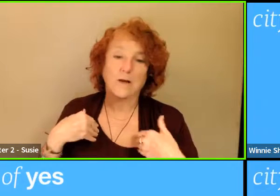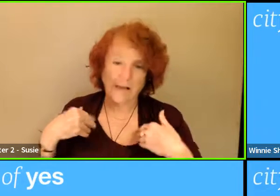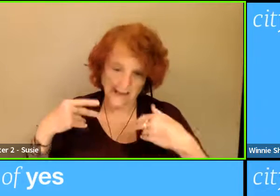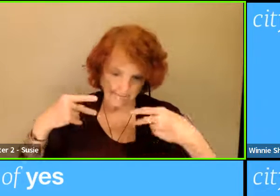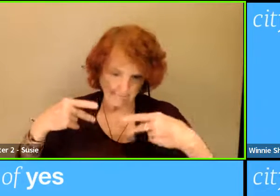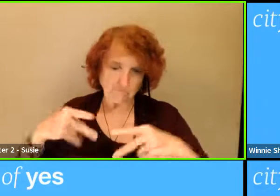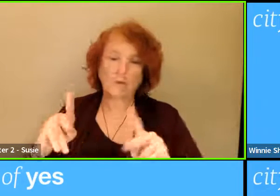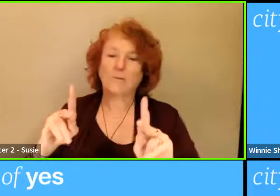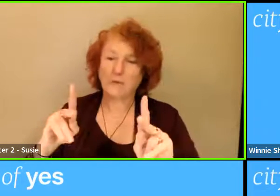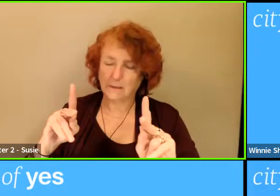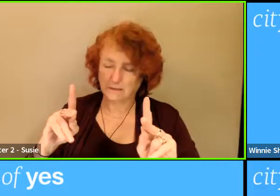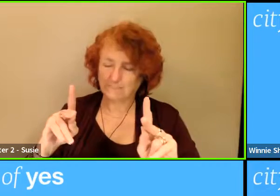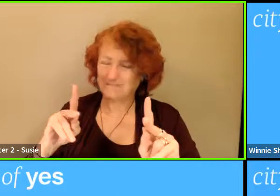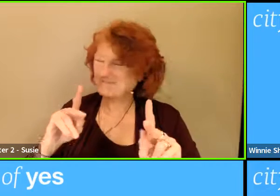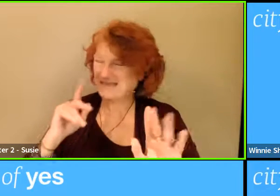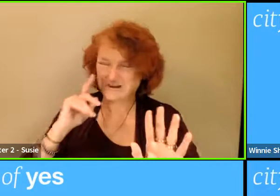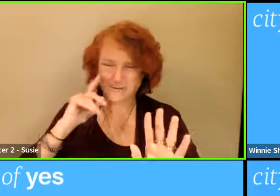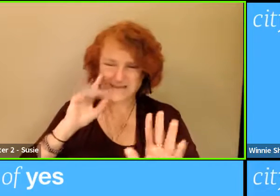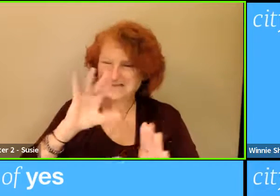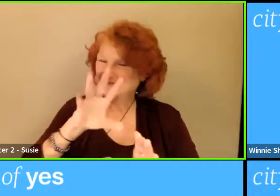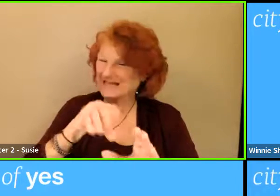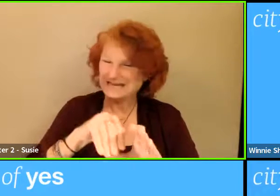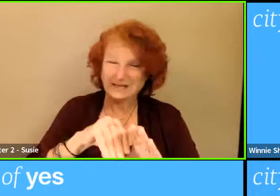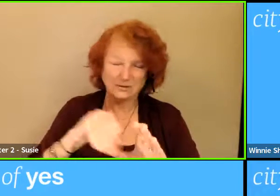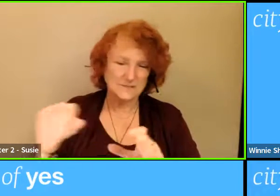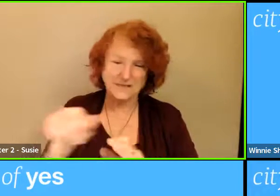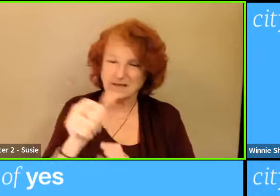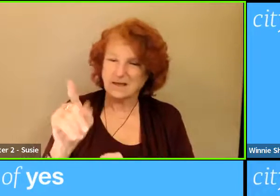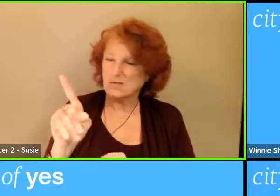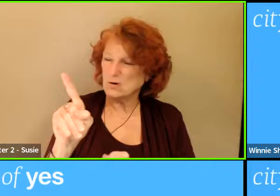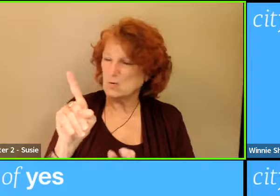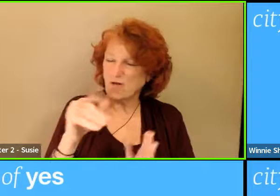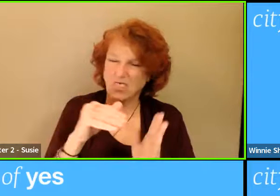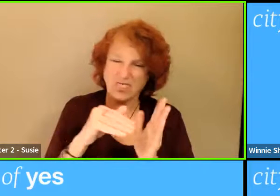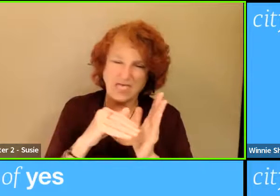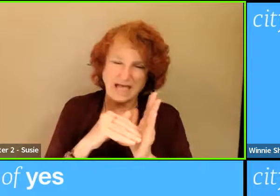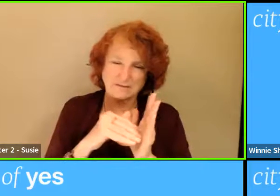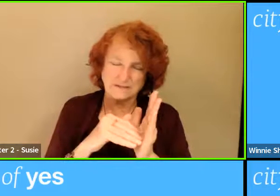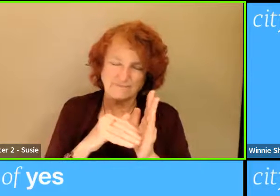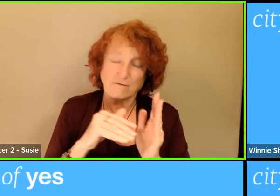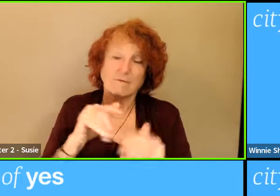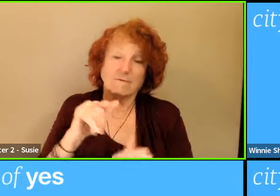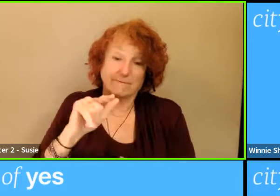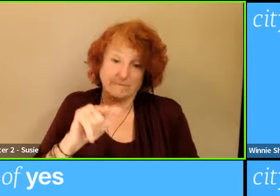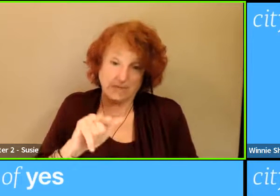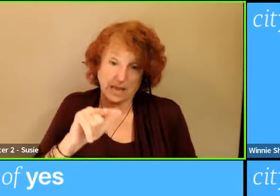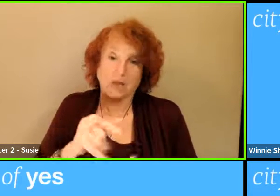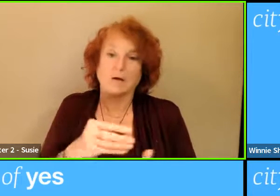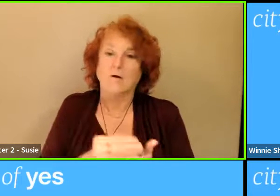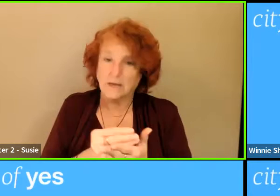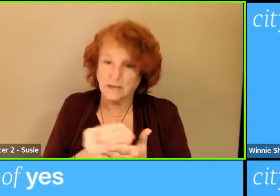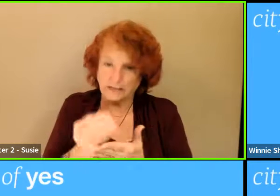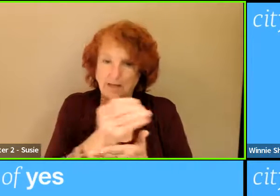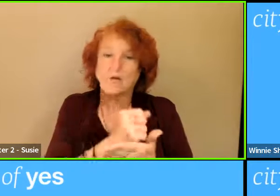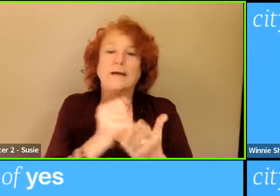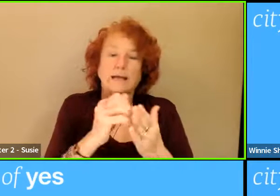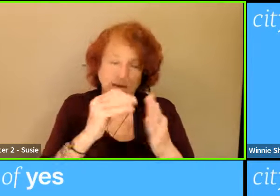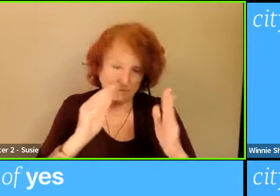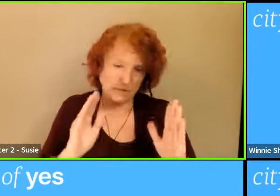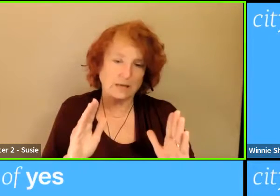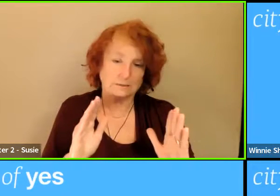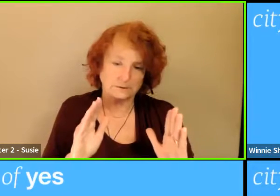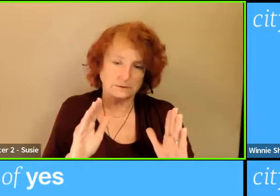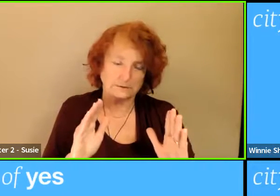think that doesn't even include about 1,000 units of very low income housing that are slated to be built under